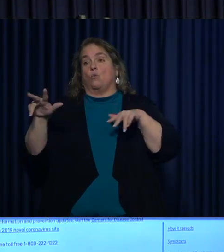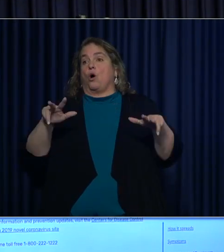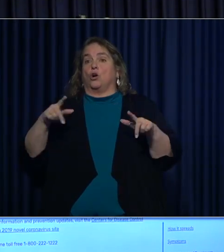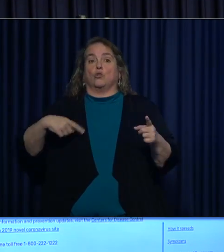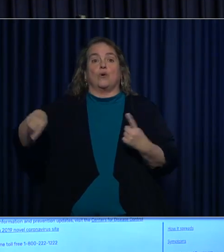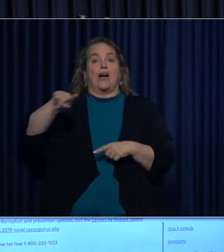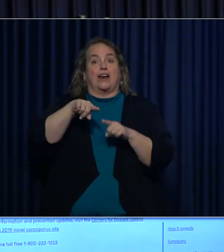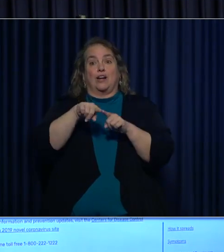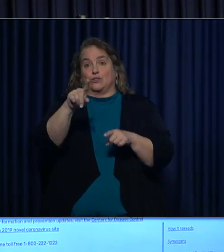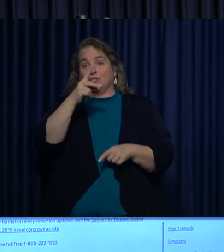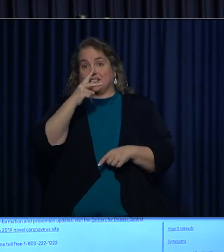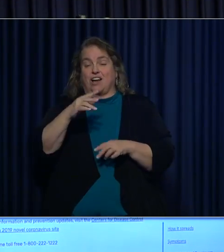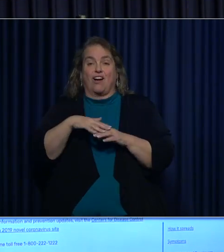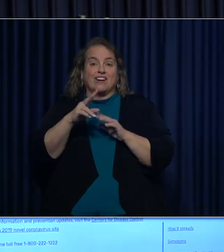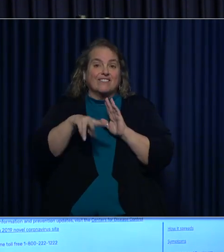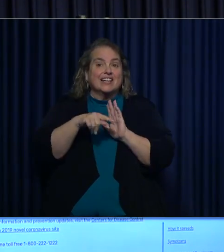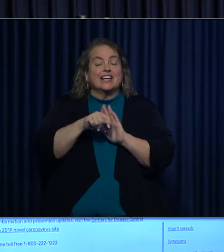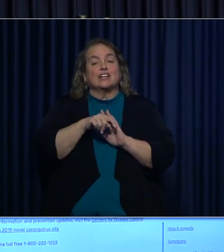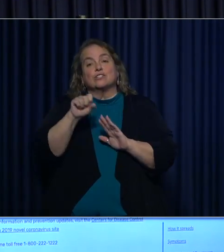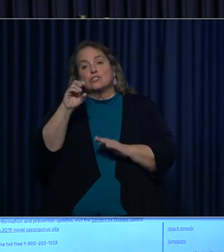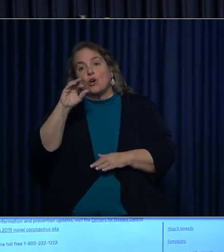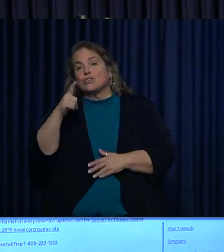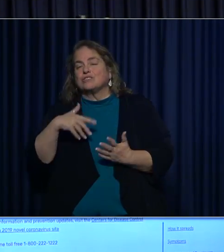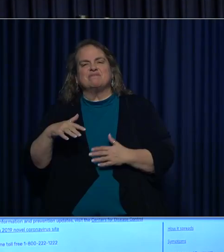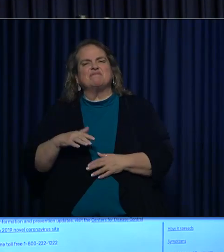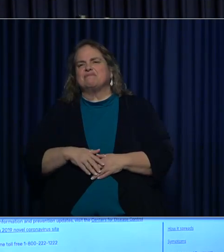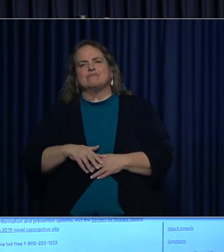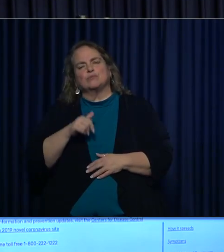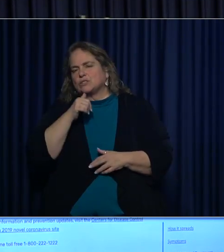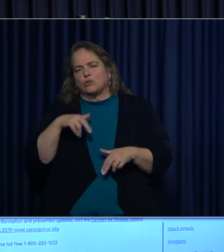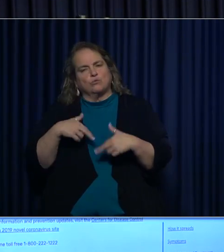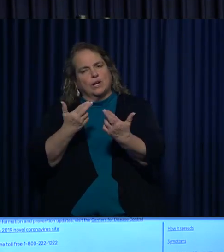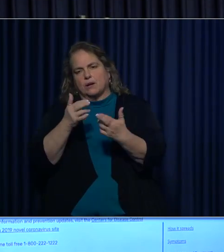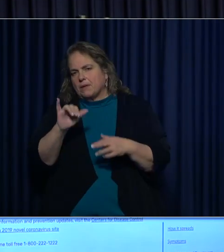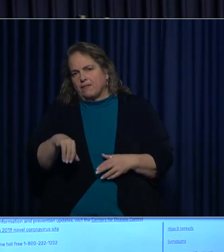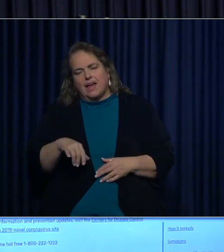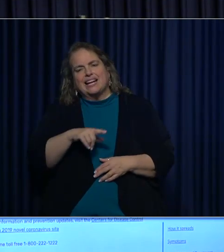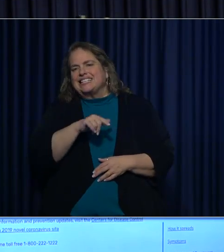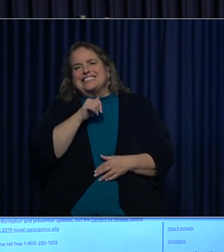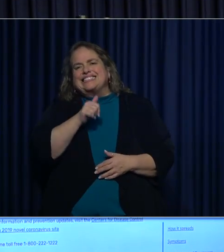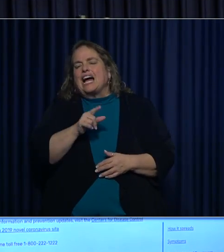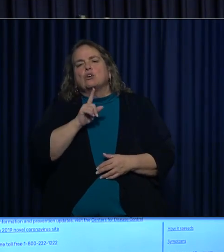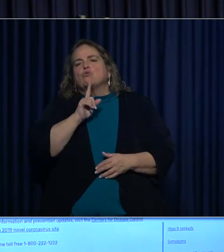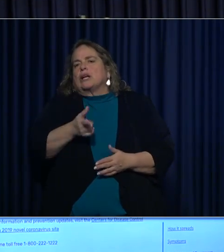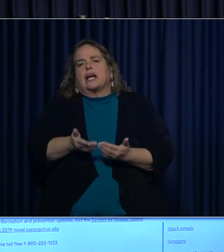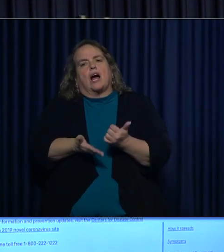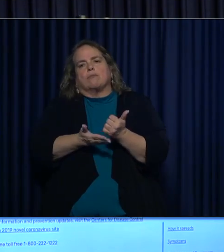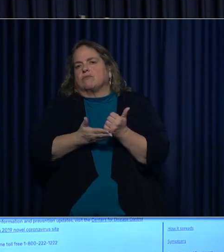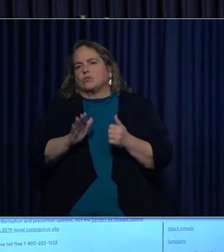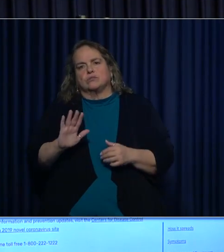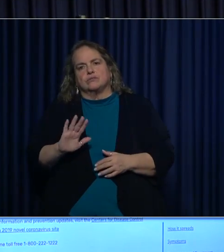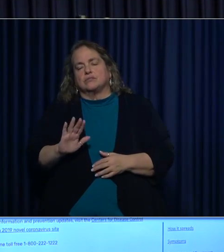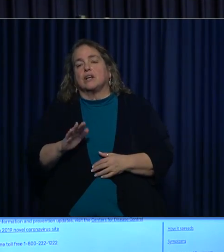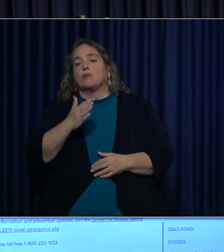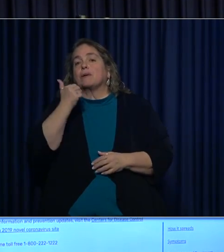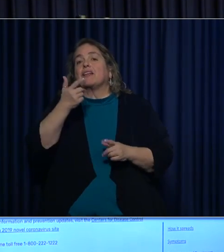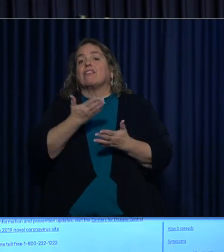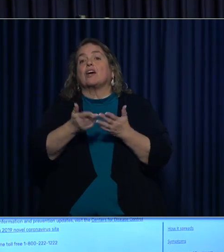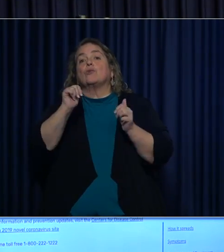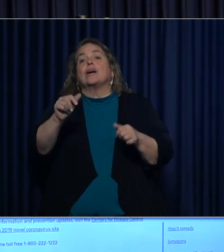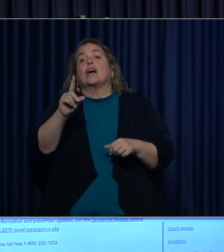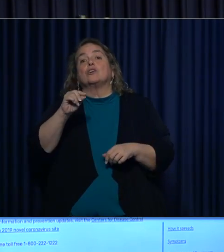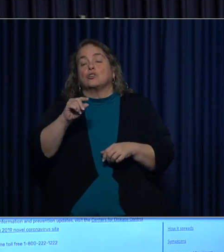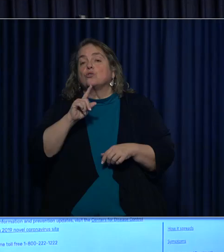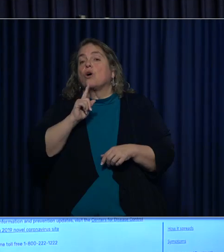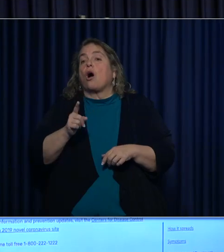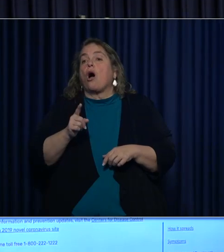you see on videos and social media is not recommended. That's not proven to be helpful. The best thing you can do are the steps we've been telling